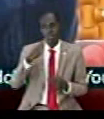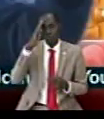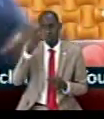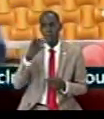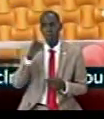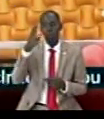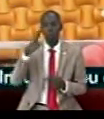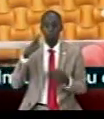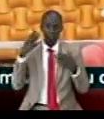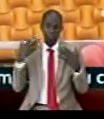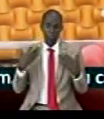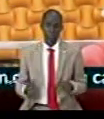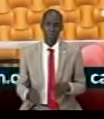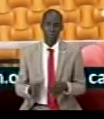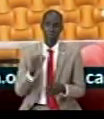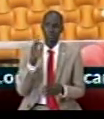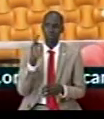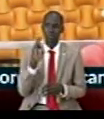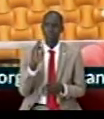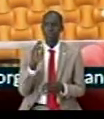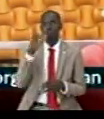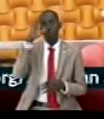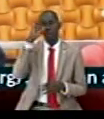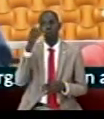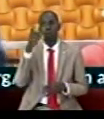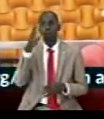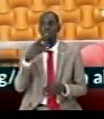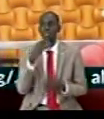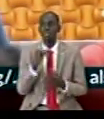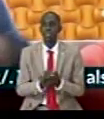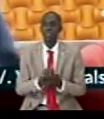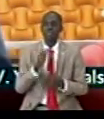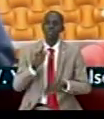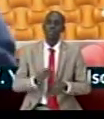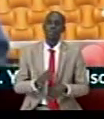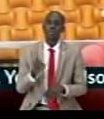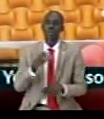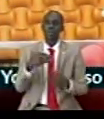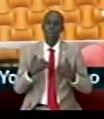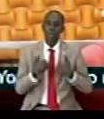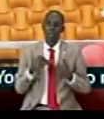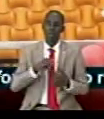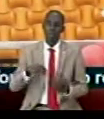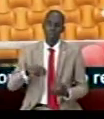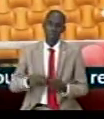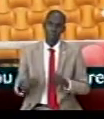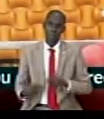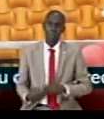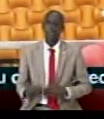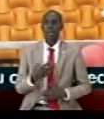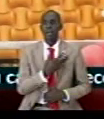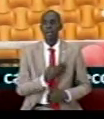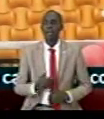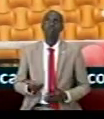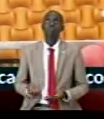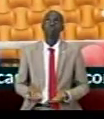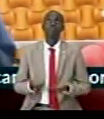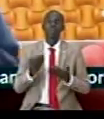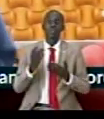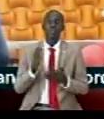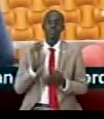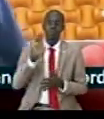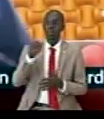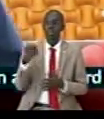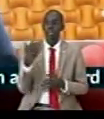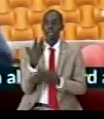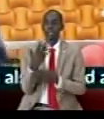his ministration, he said something. Lay one hand in any place you have problem and raise the other hand. I did